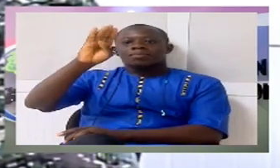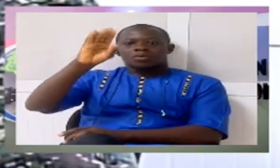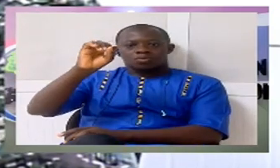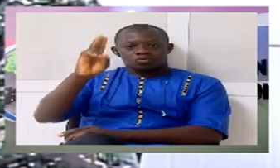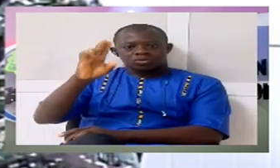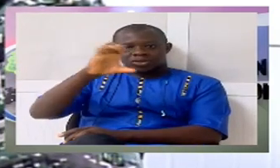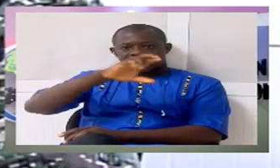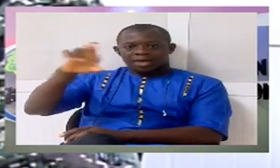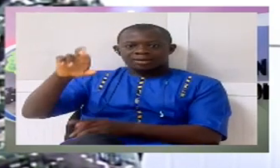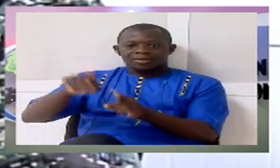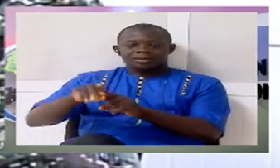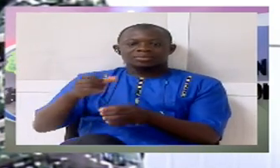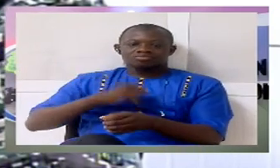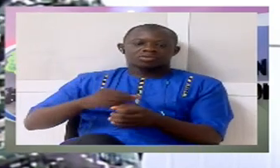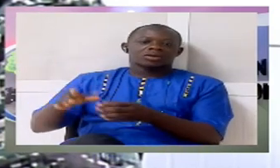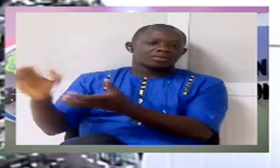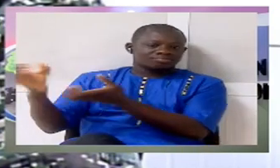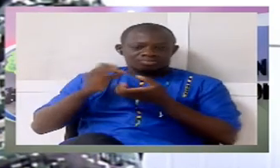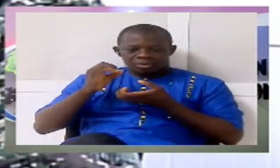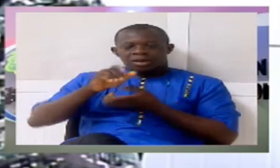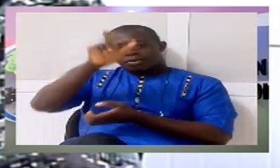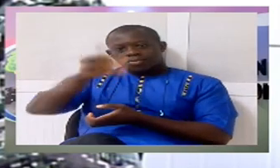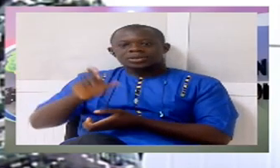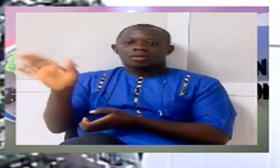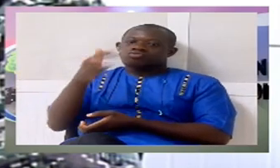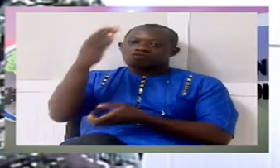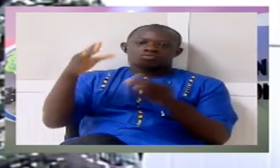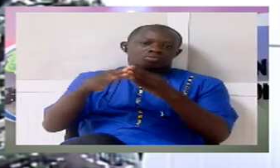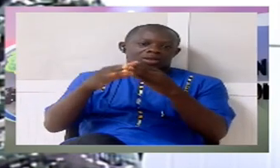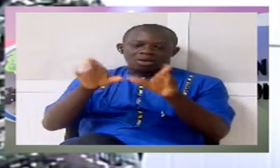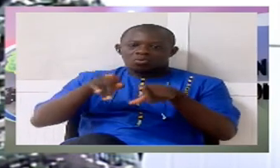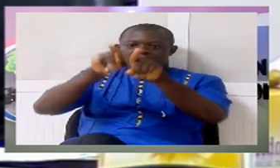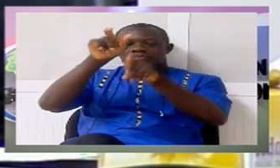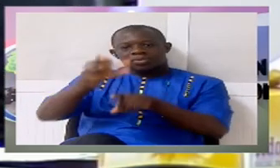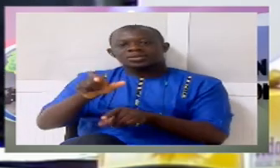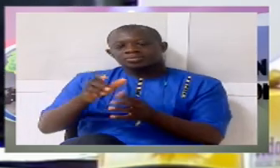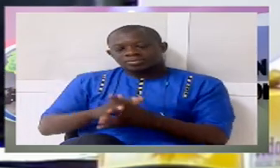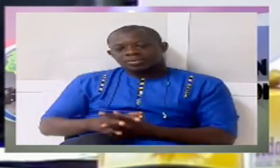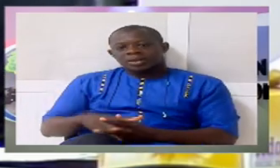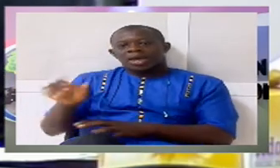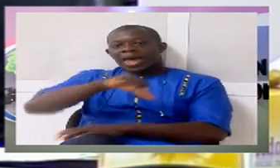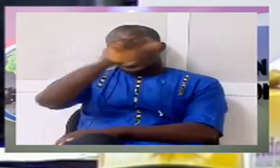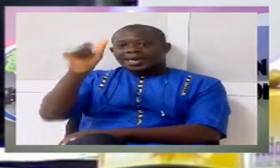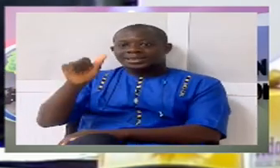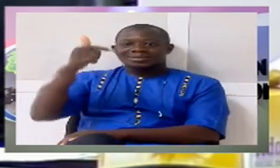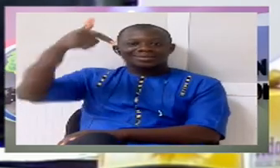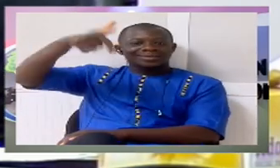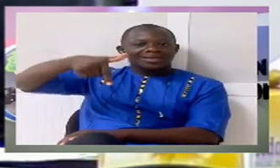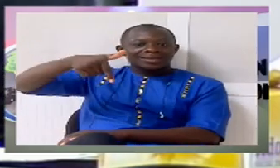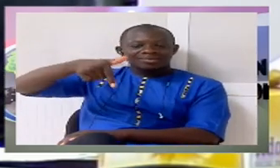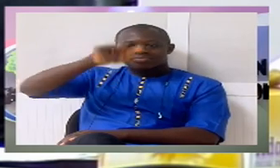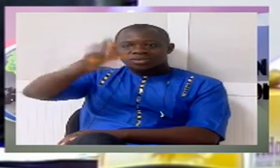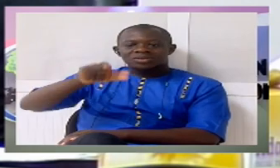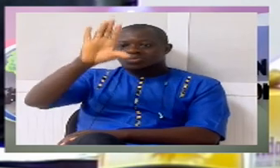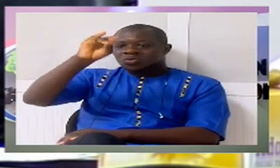Bab Garjata was the one who took him away. And the Nigerian didn't do